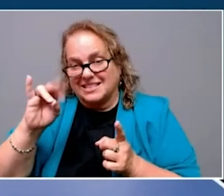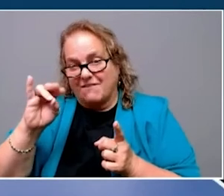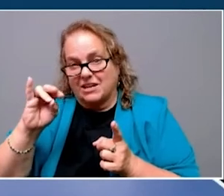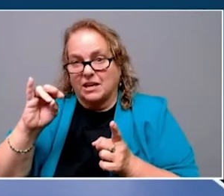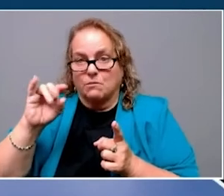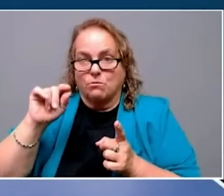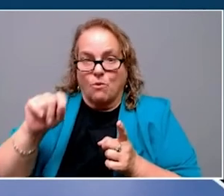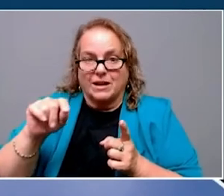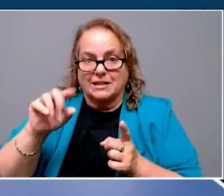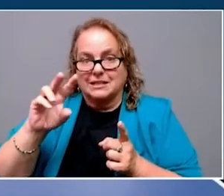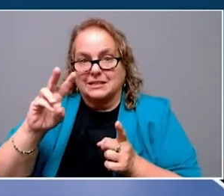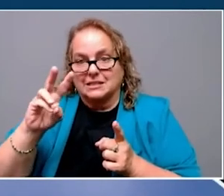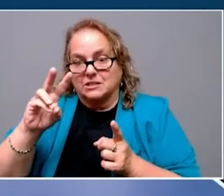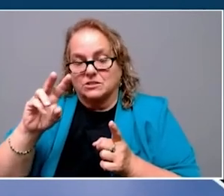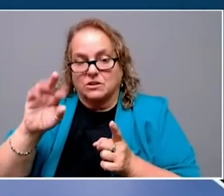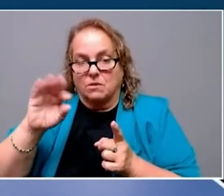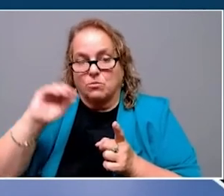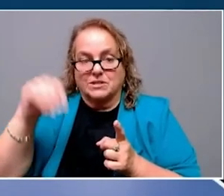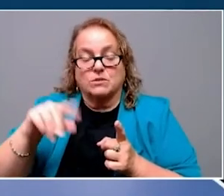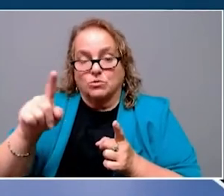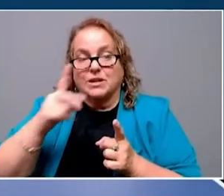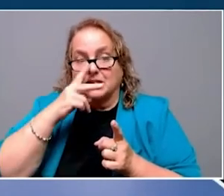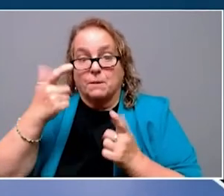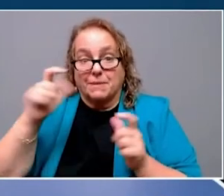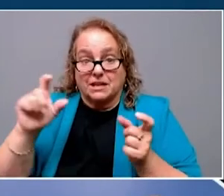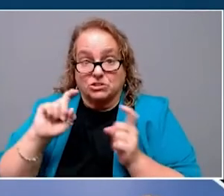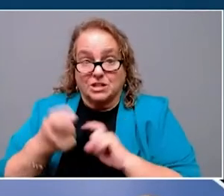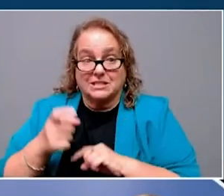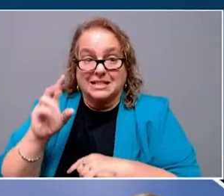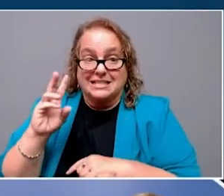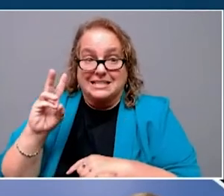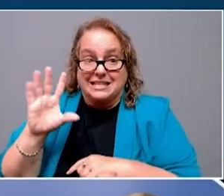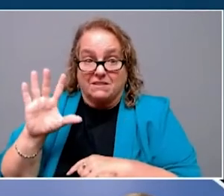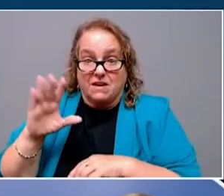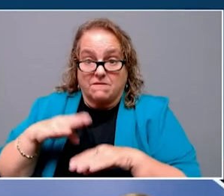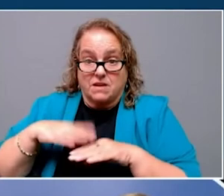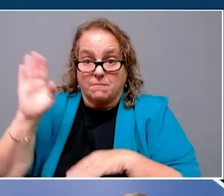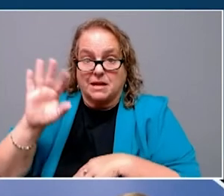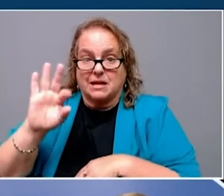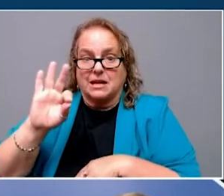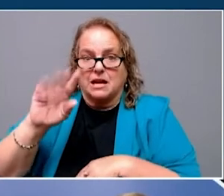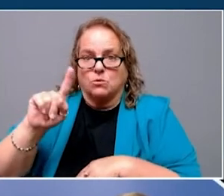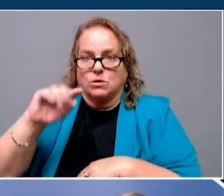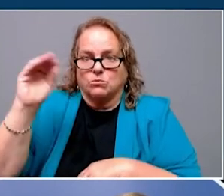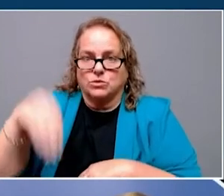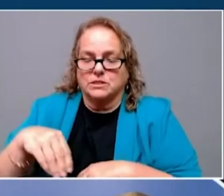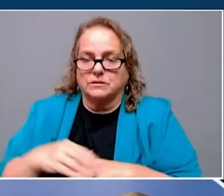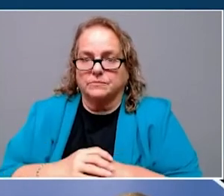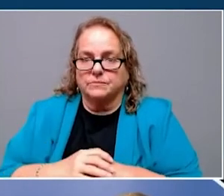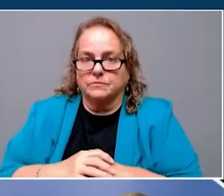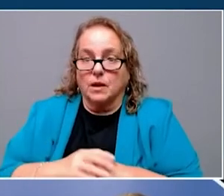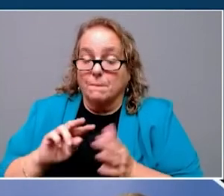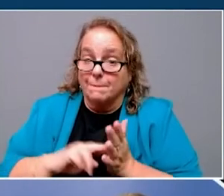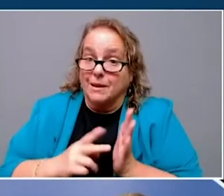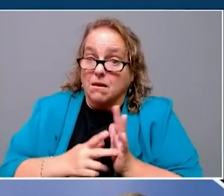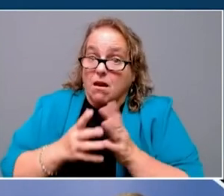vaccinated. The governor also noted that the age groups below 30 currently have the highest rate of infection in the state.